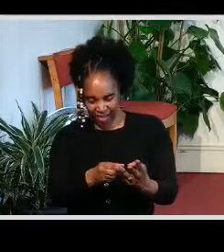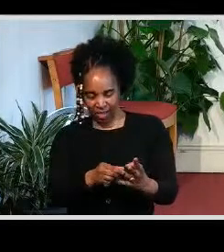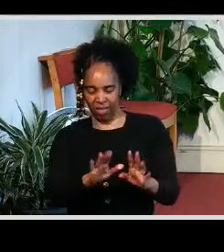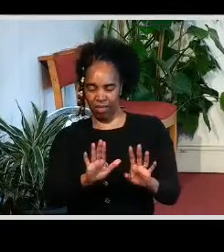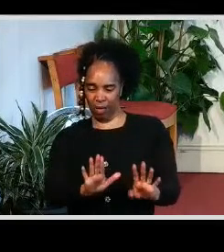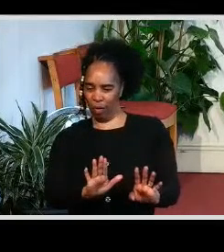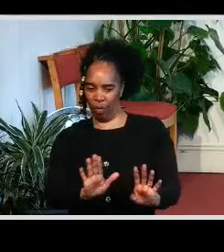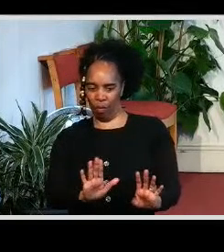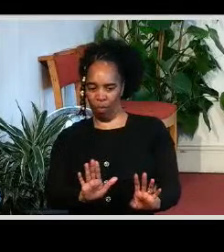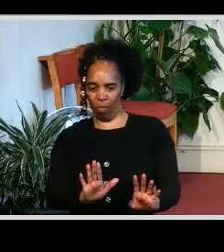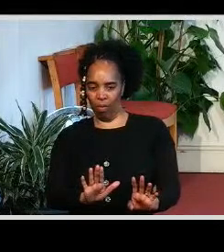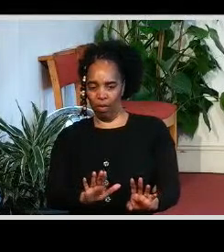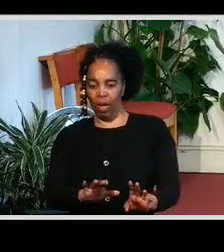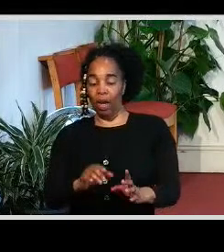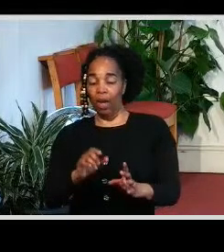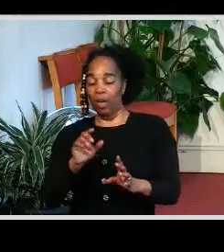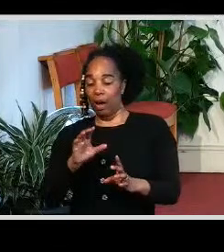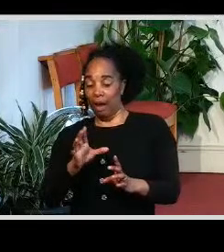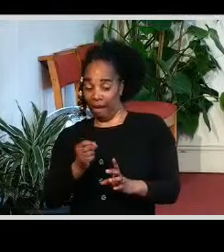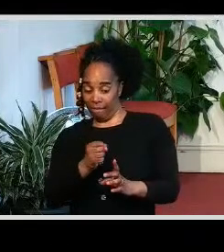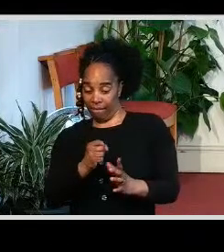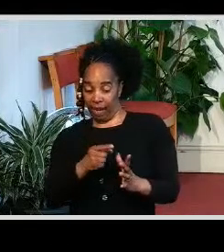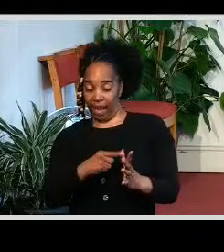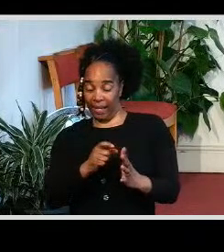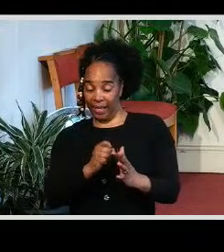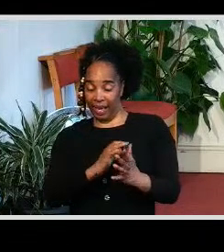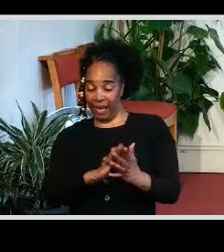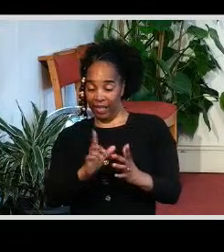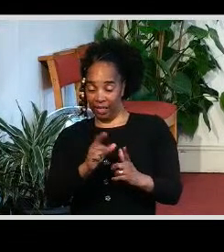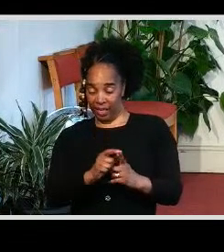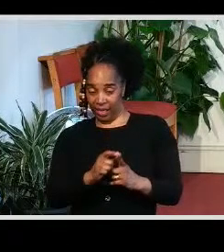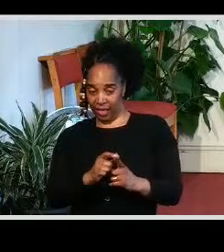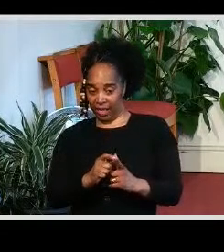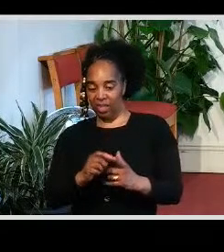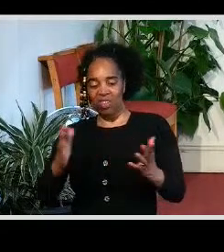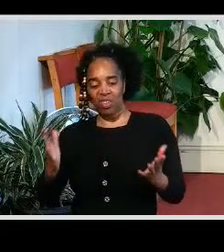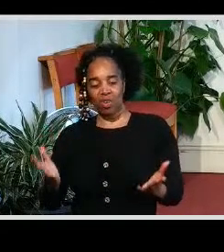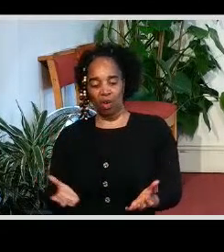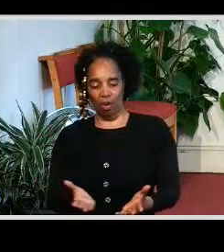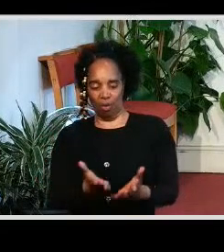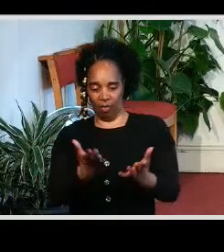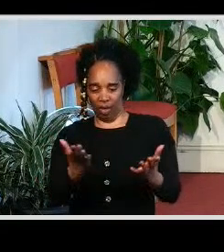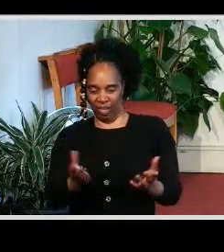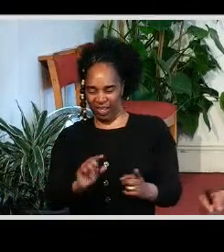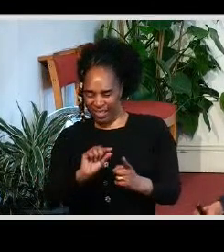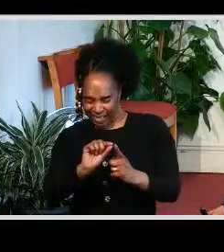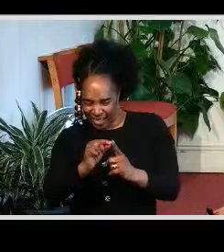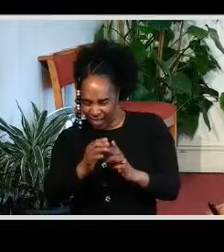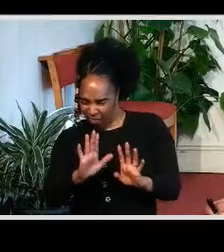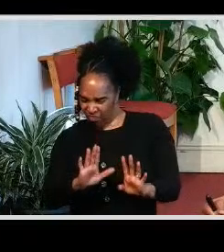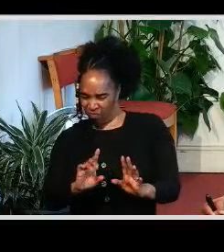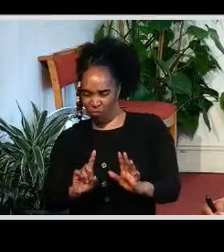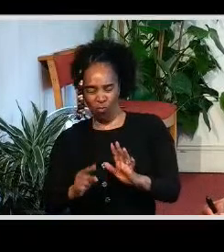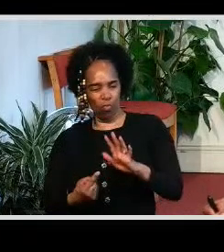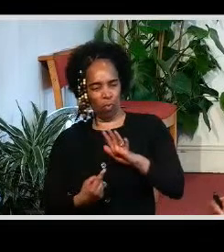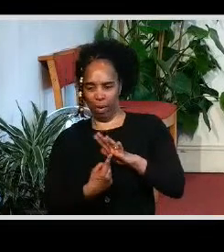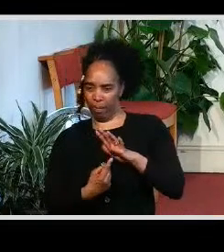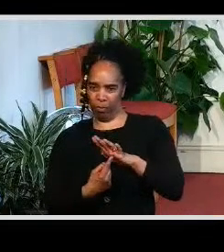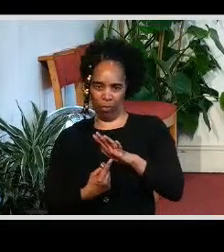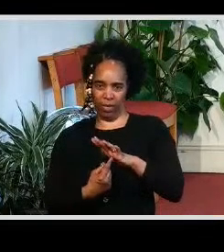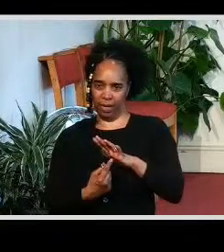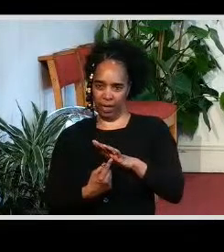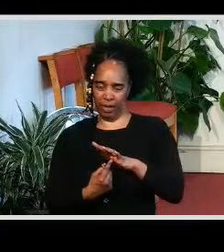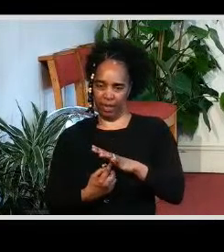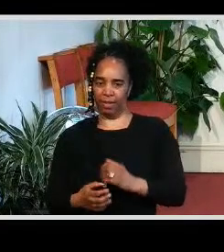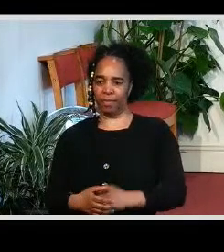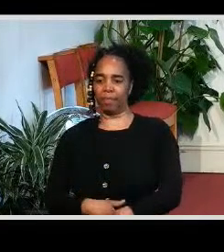wrong. With children with ADHD, if they're going in the right direction, encourage them. They will not be precise. But if they're